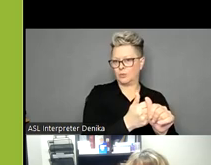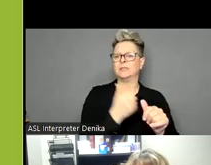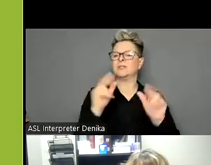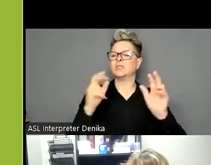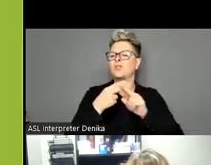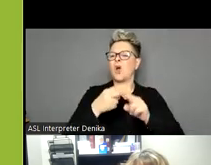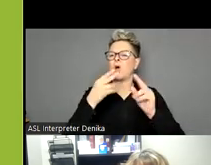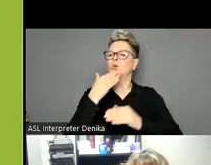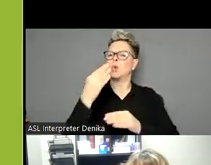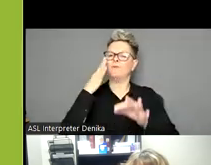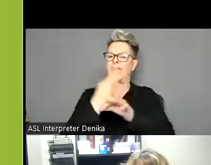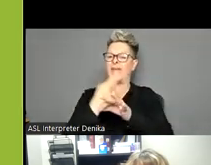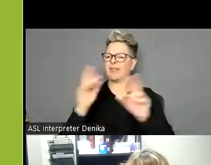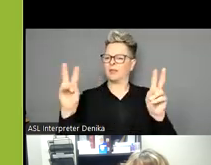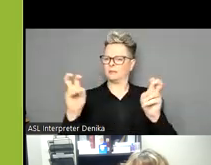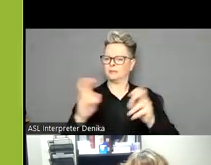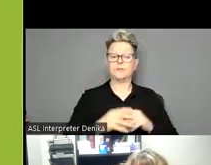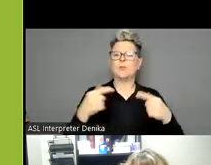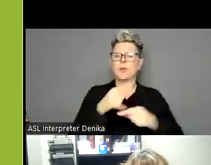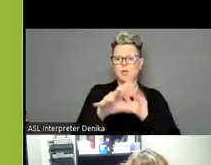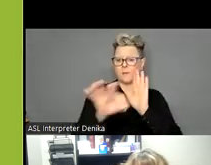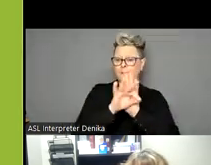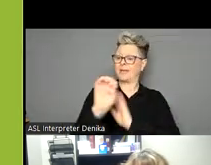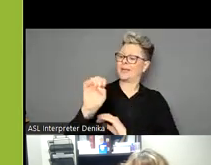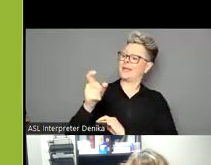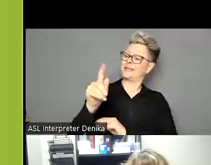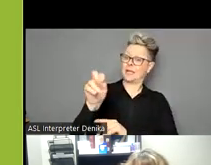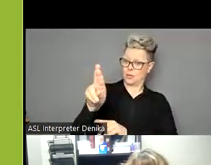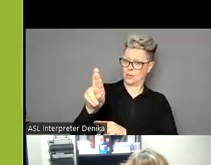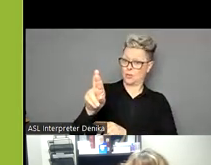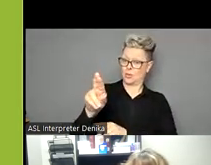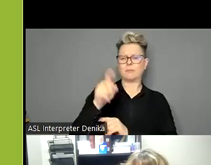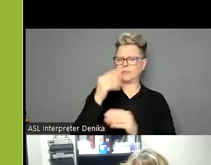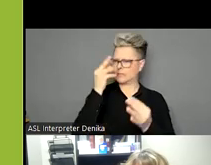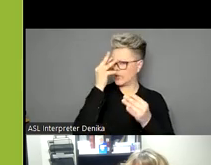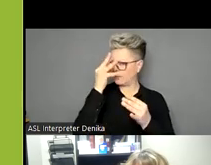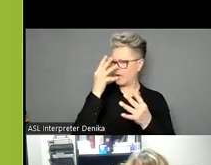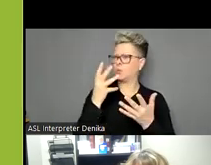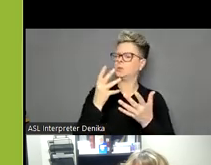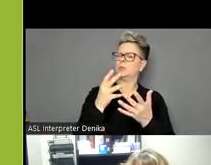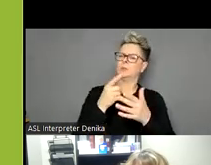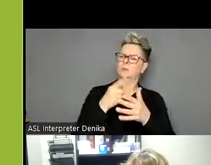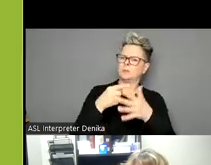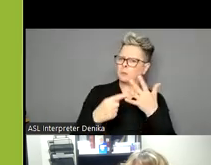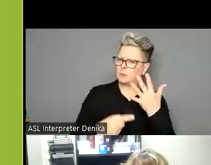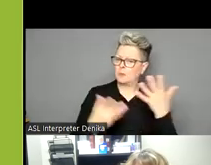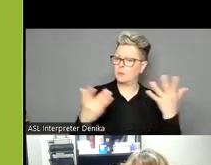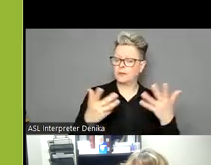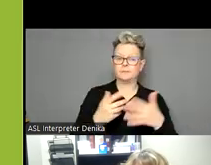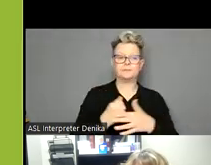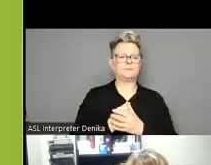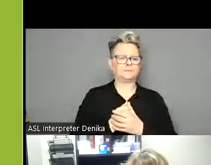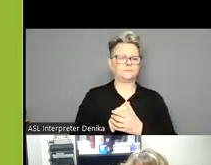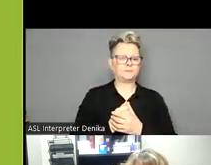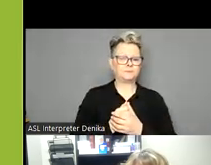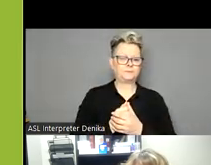Now, when you're picking an executor, there's logistical considerations, practical considerations that you might want to keep in mind. It